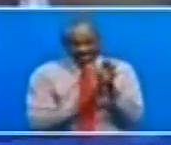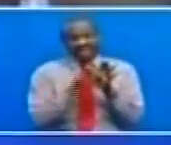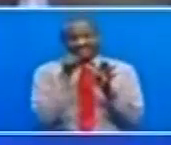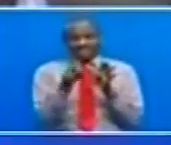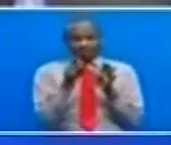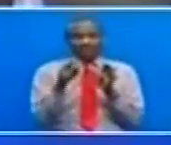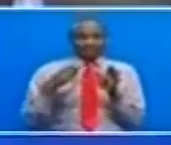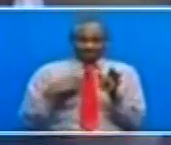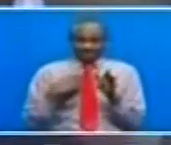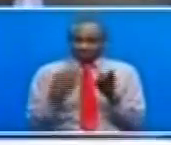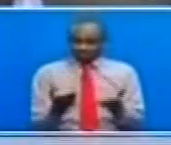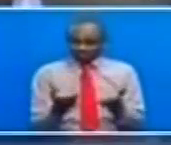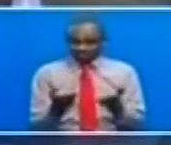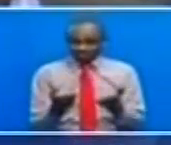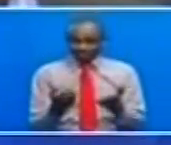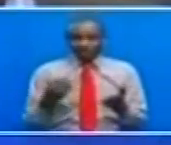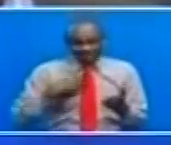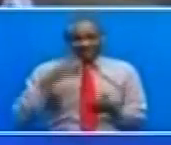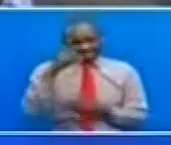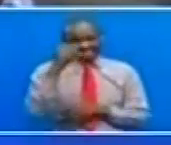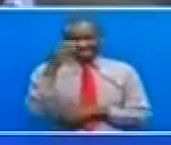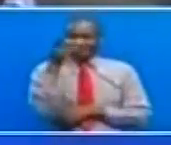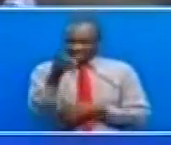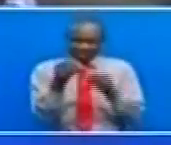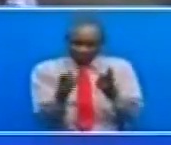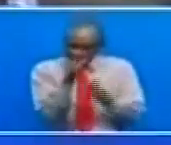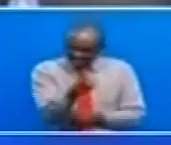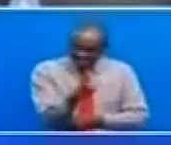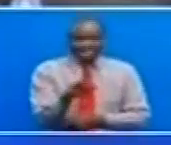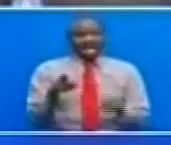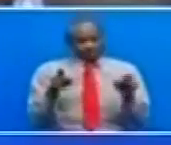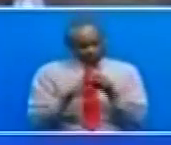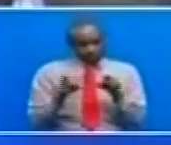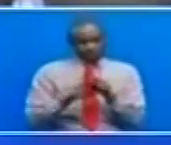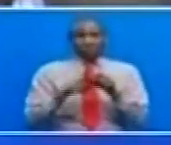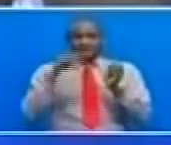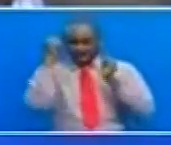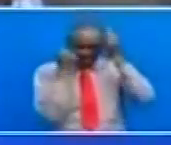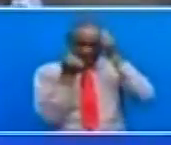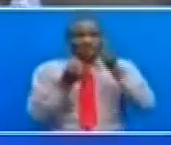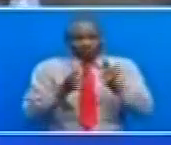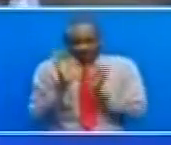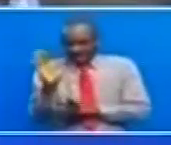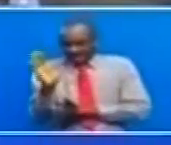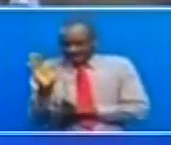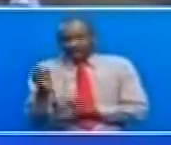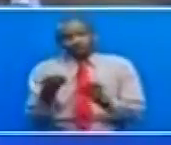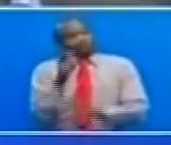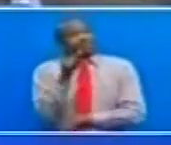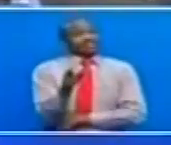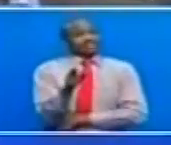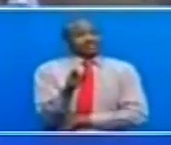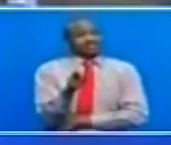to the deficiencies within the KDF, speaks to the deficiencies within the military system in this republic, and